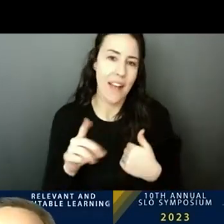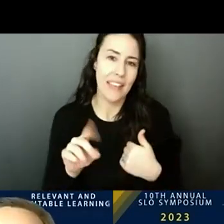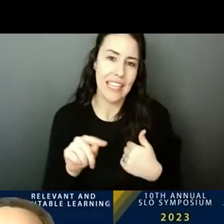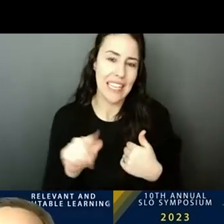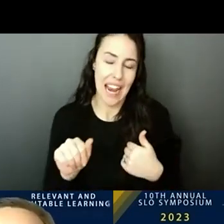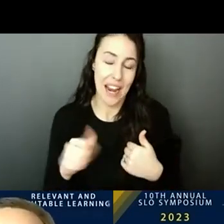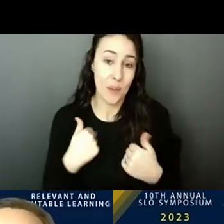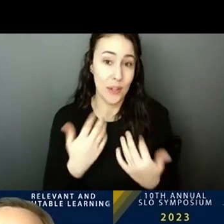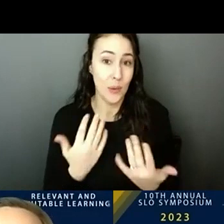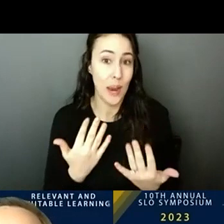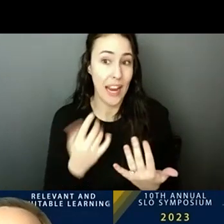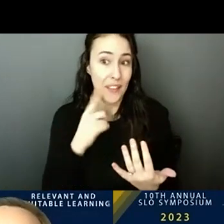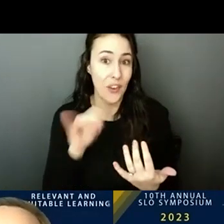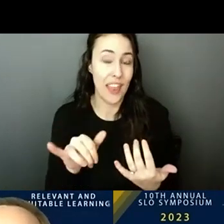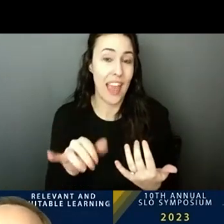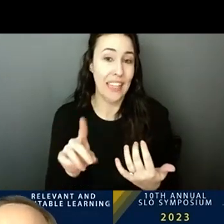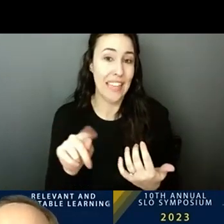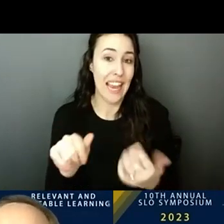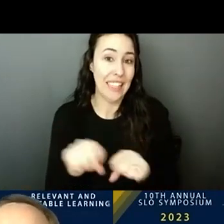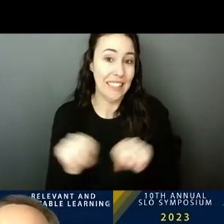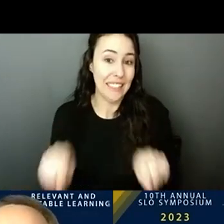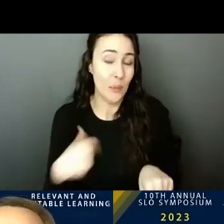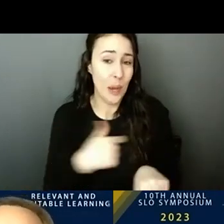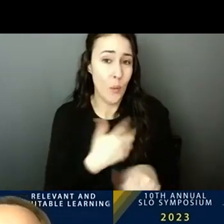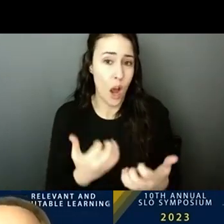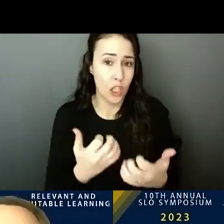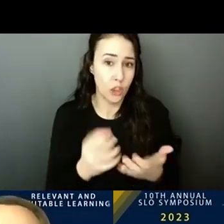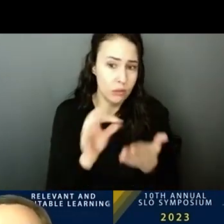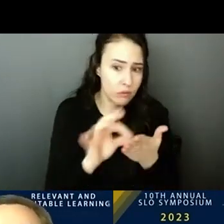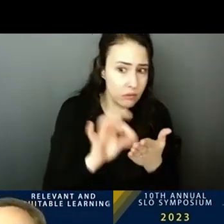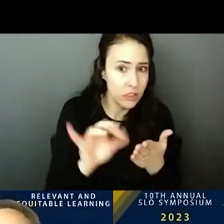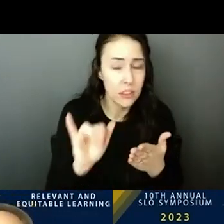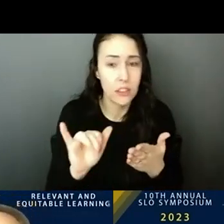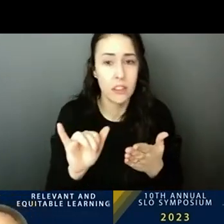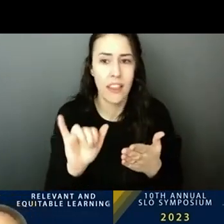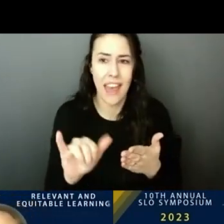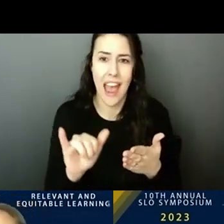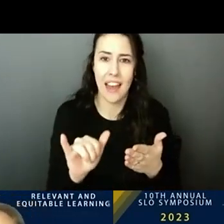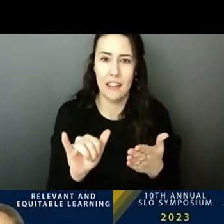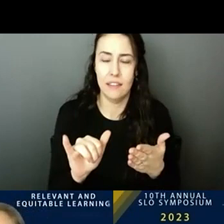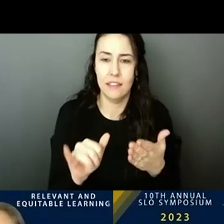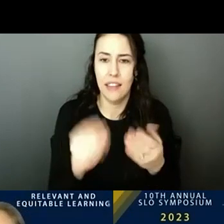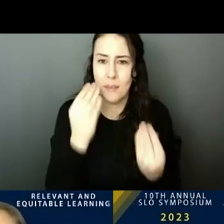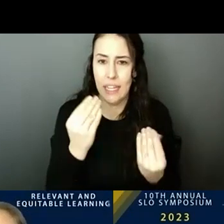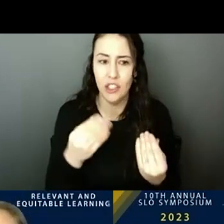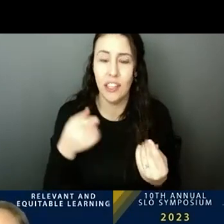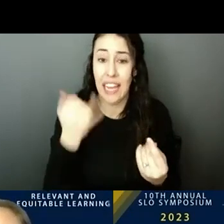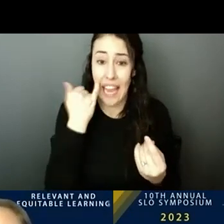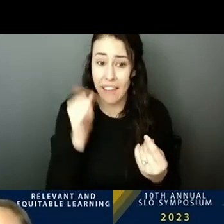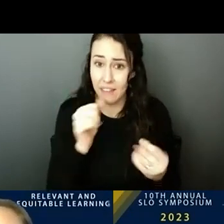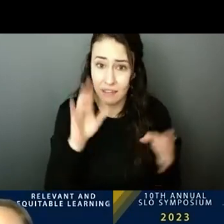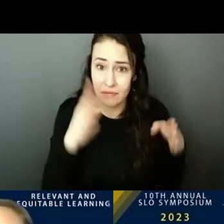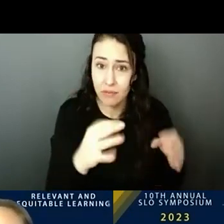system, right? So that we can track that sort of information, because that is the question. What are they choosing to do instead? And is it